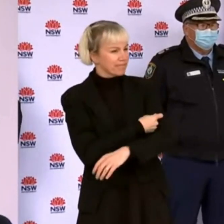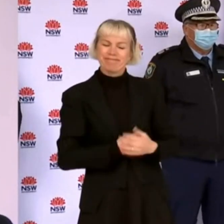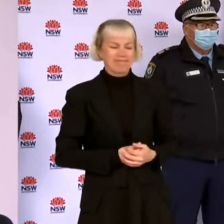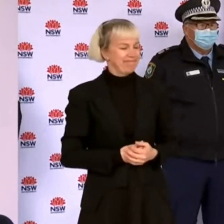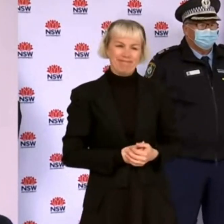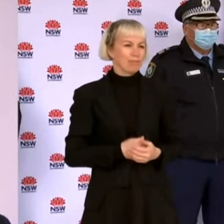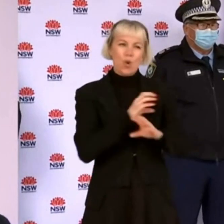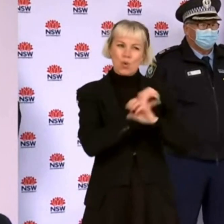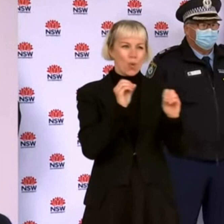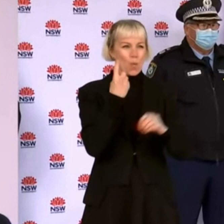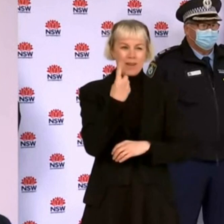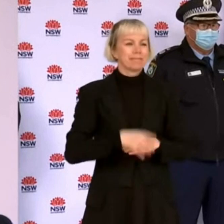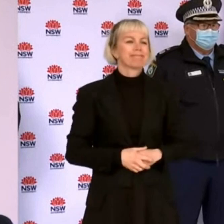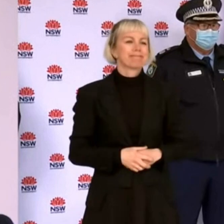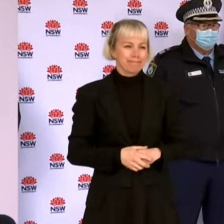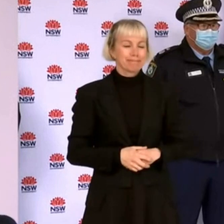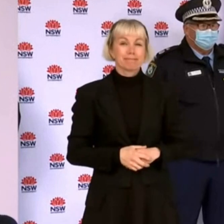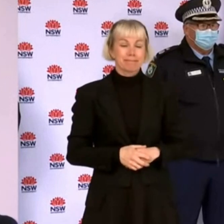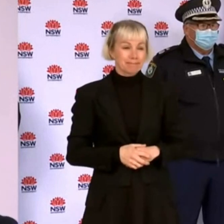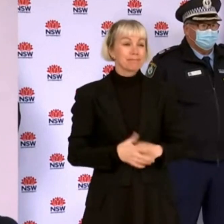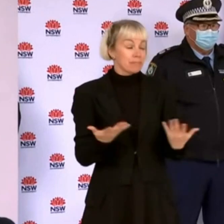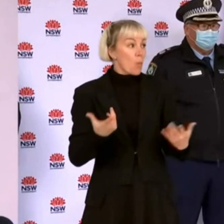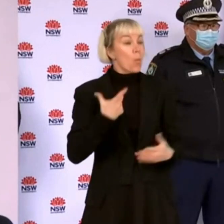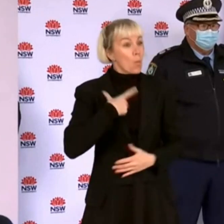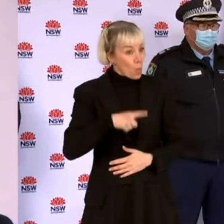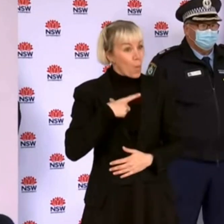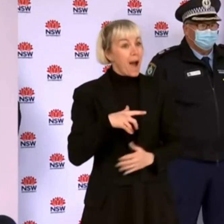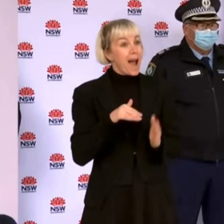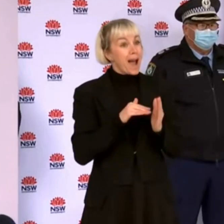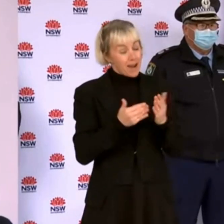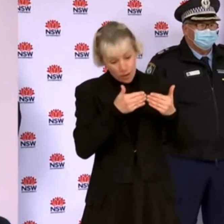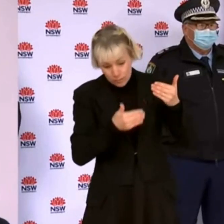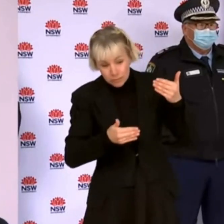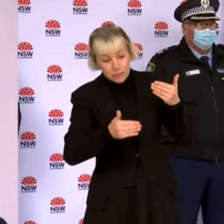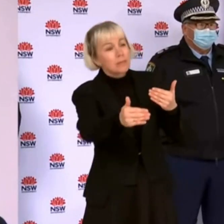population vaccinated. And that is why it is so important for us